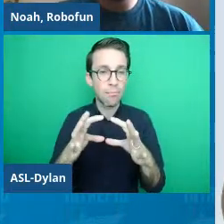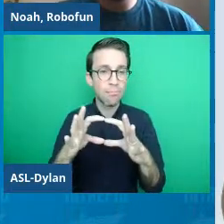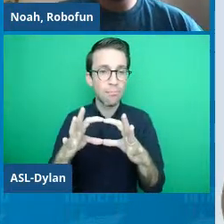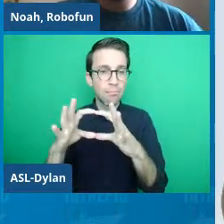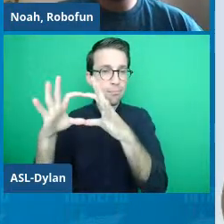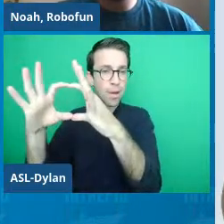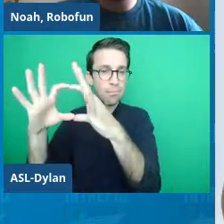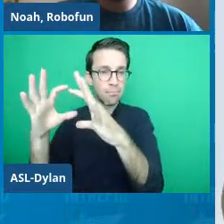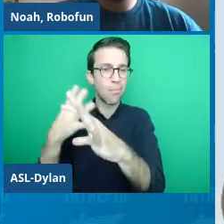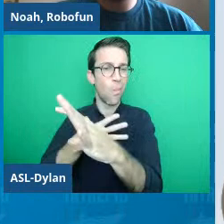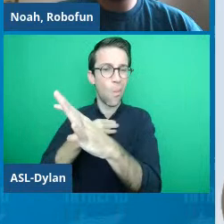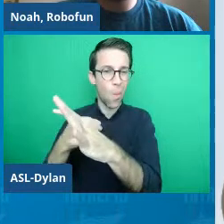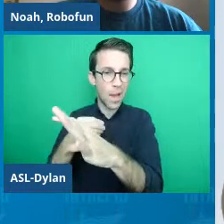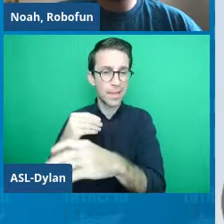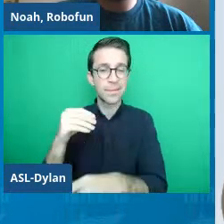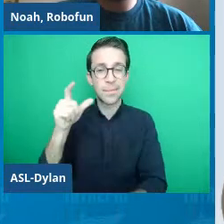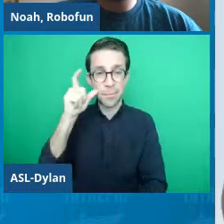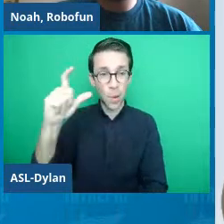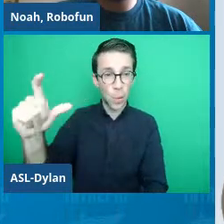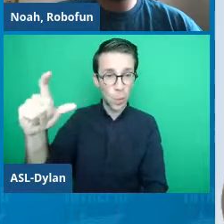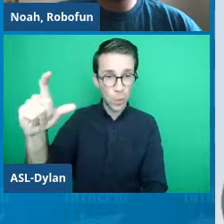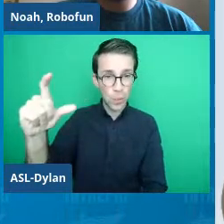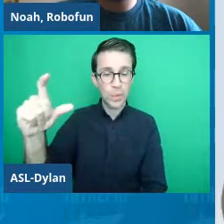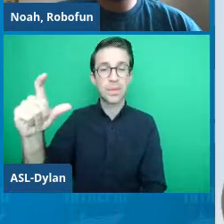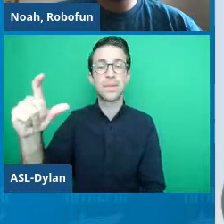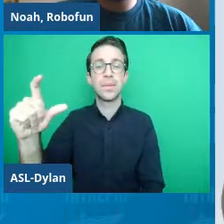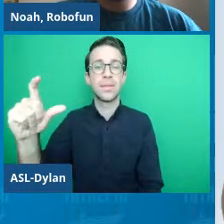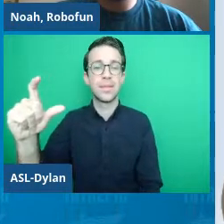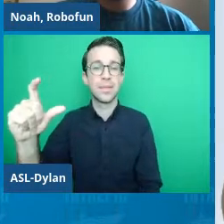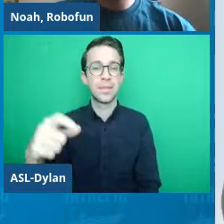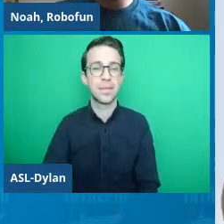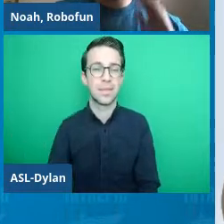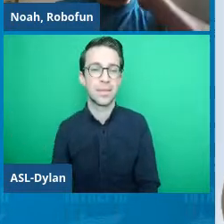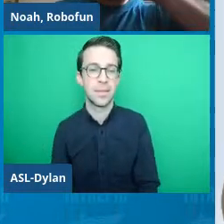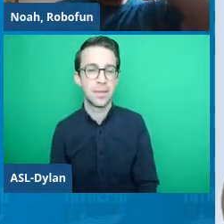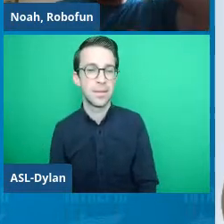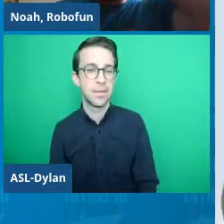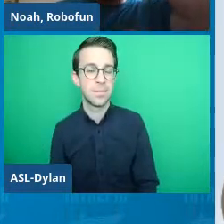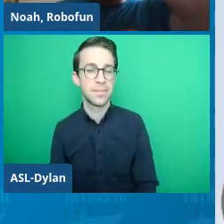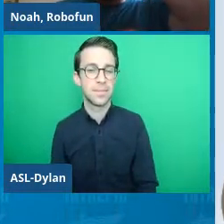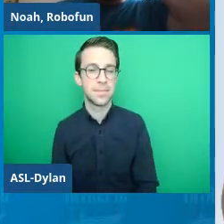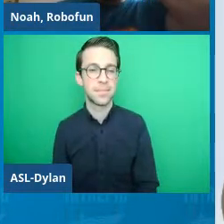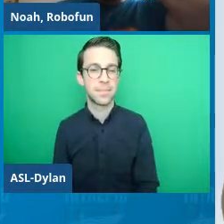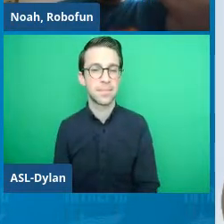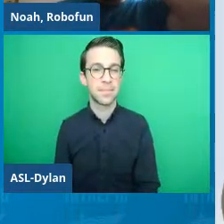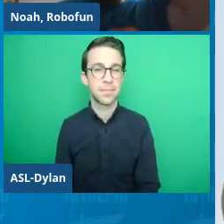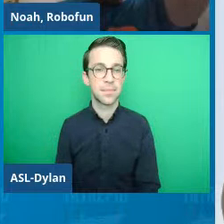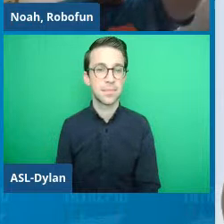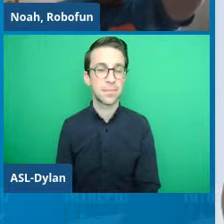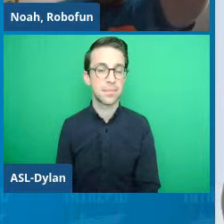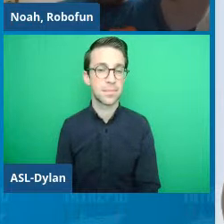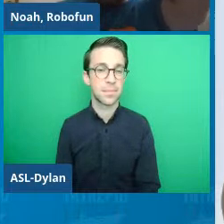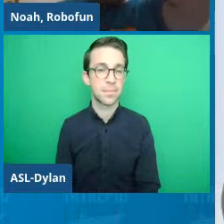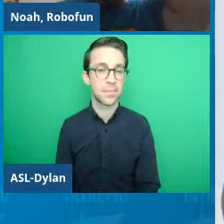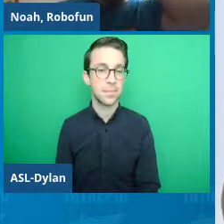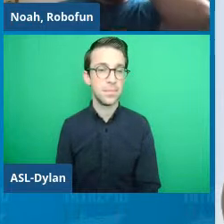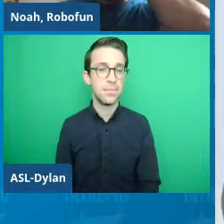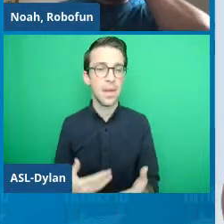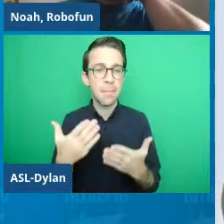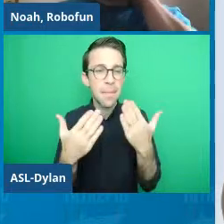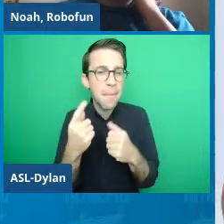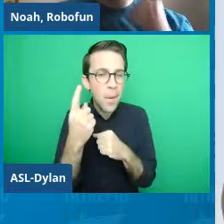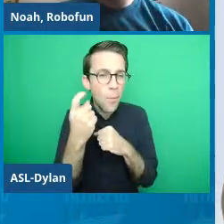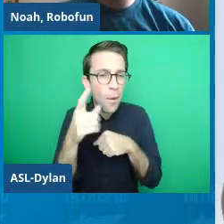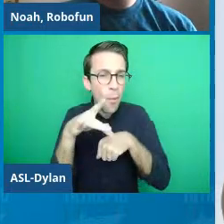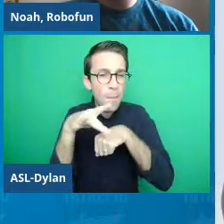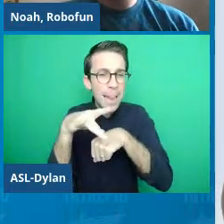really white. And there we got a moon over there. Maybe we'll get one more planet,